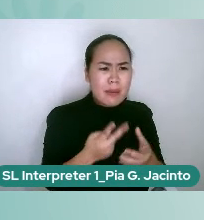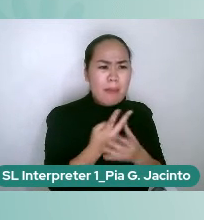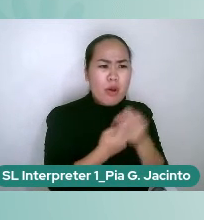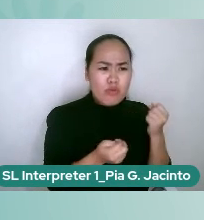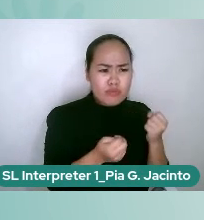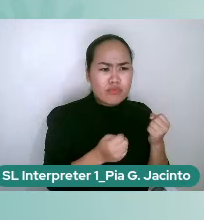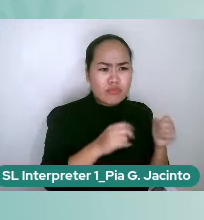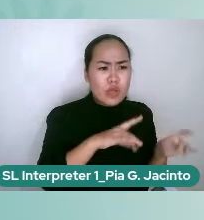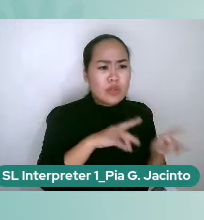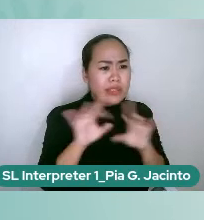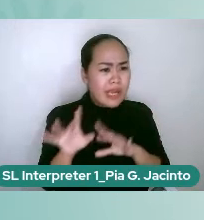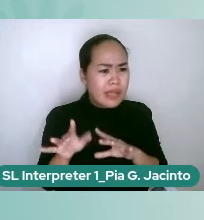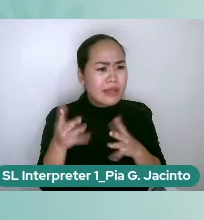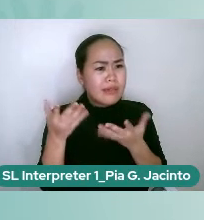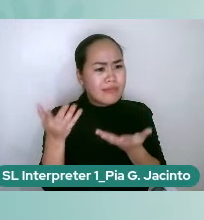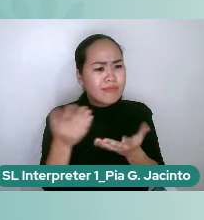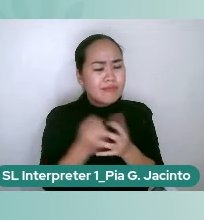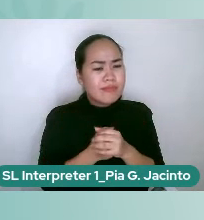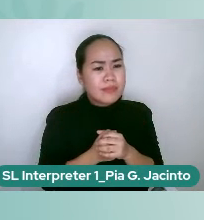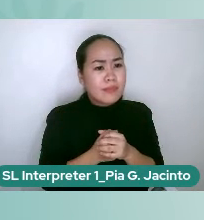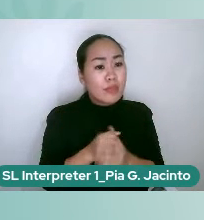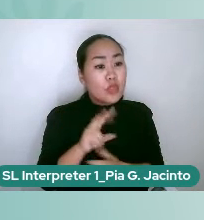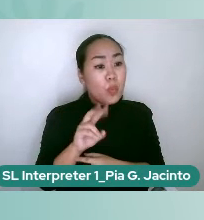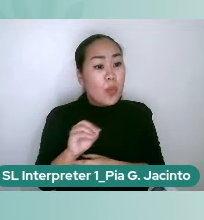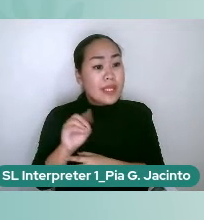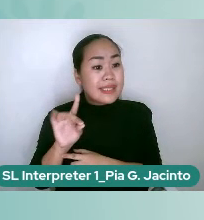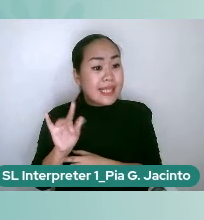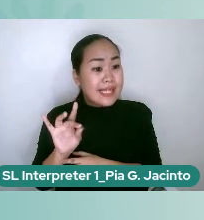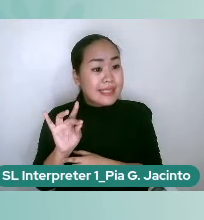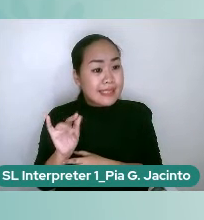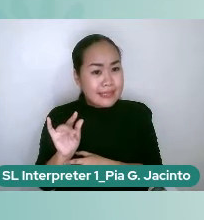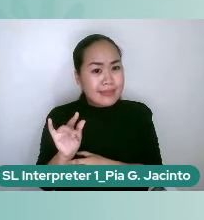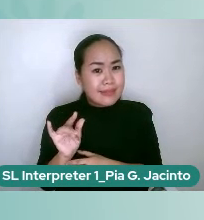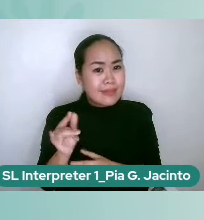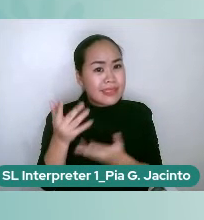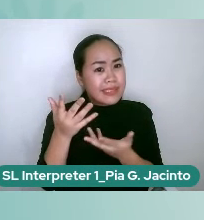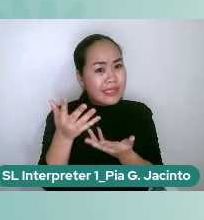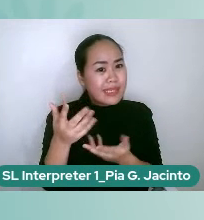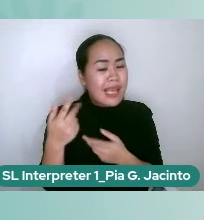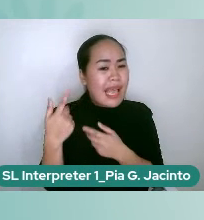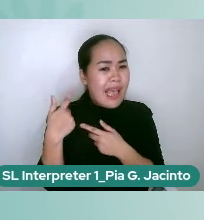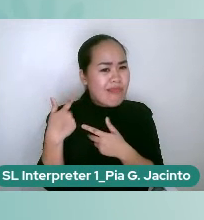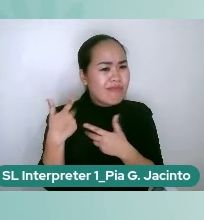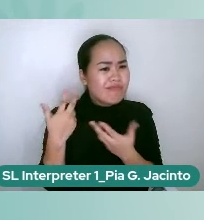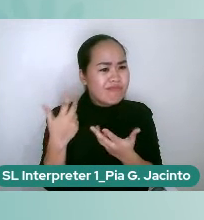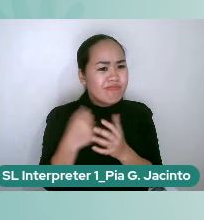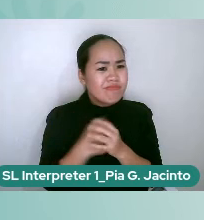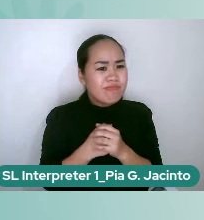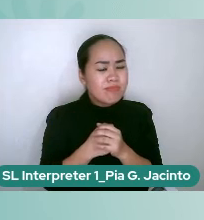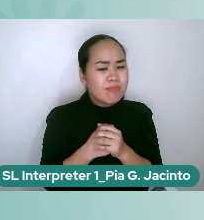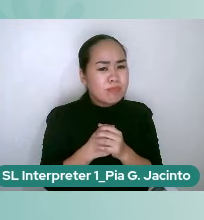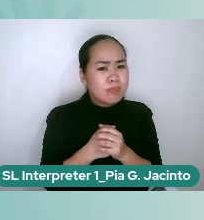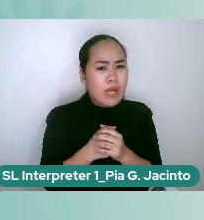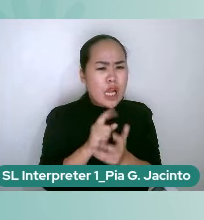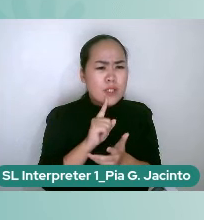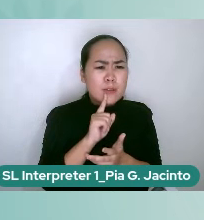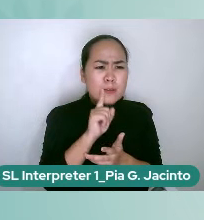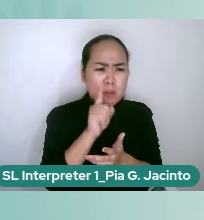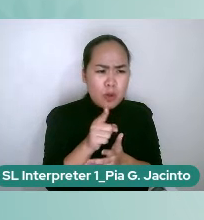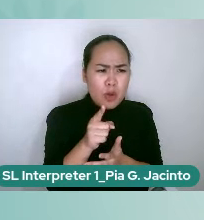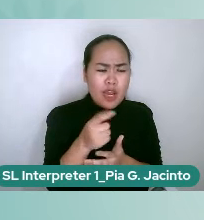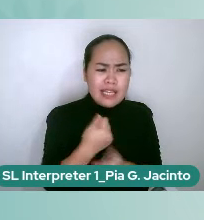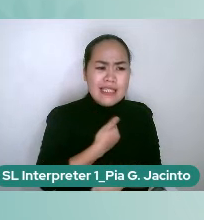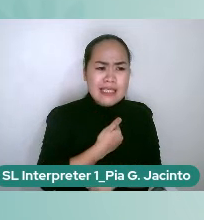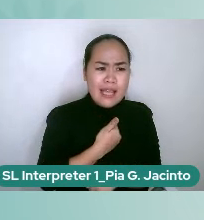now. The 2018 meta-analysis from Arbon and colleagues really was a landmark for